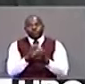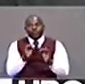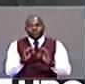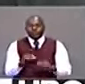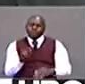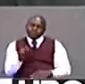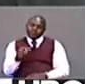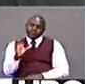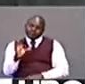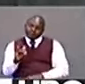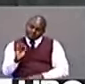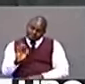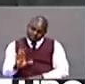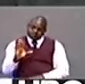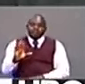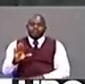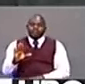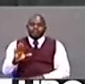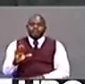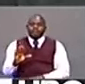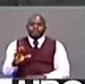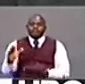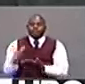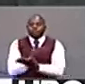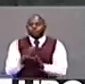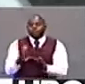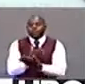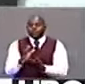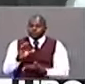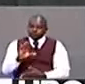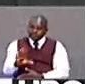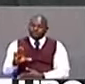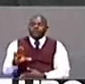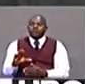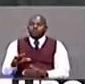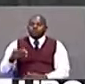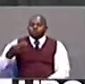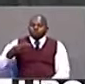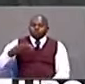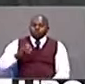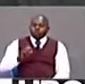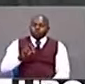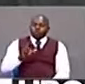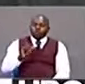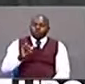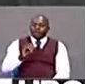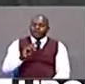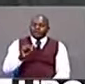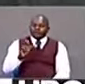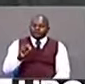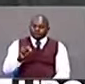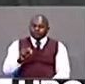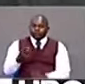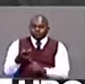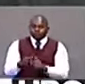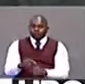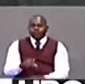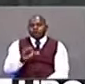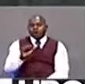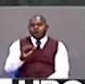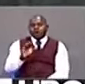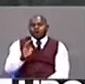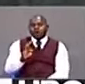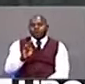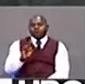Mining Company is owned by majority shareholder Horizon, who are from Abu Dhabi, and